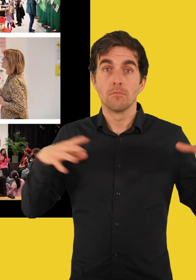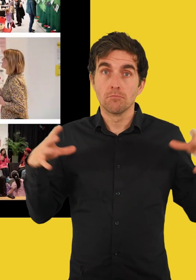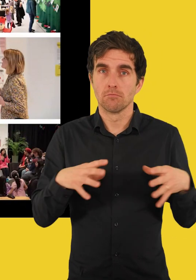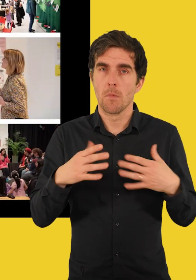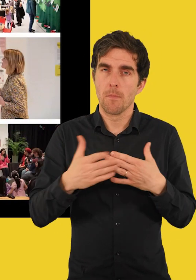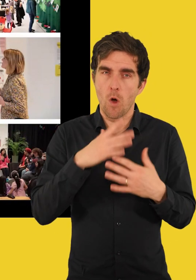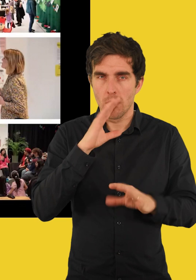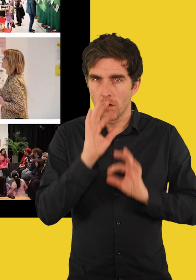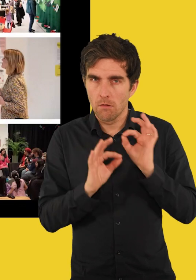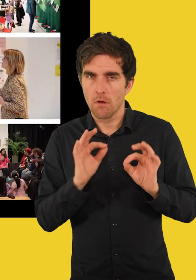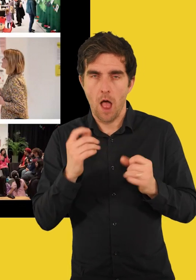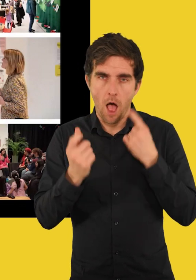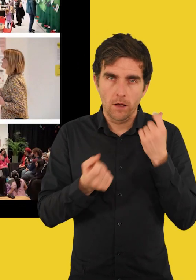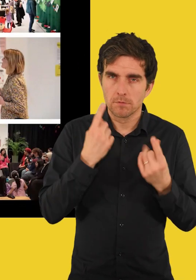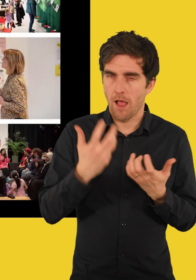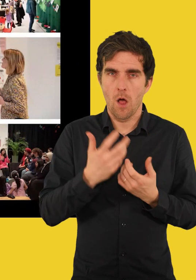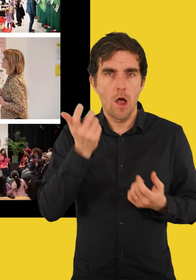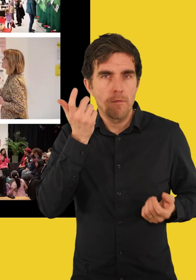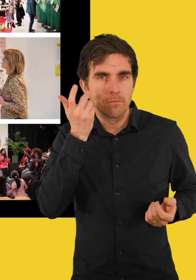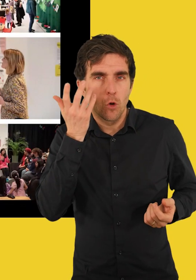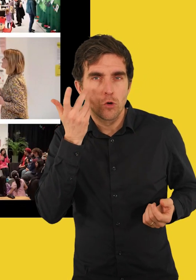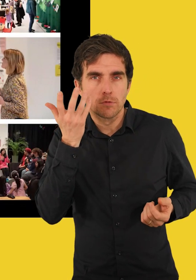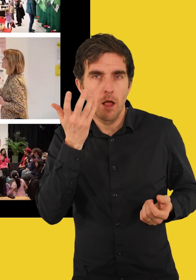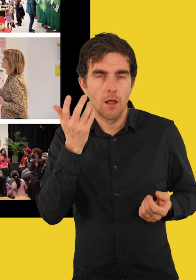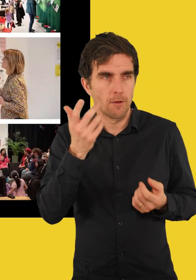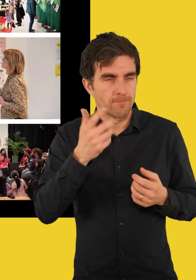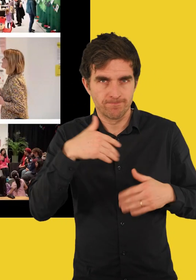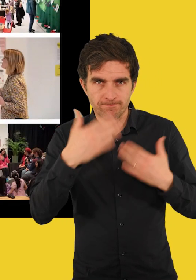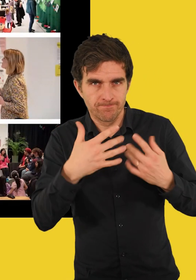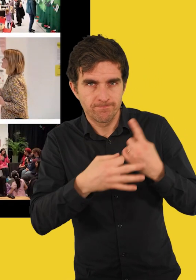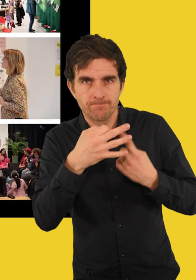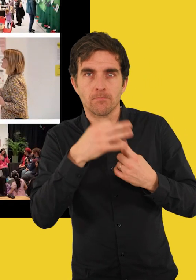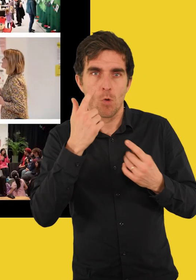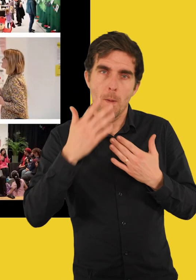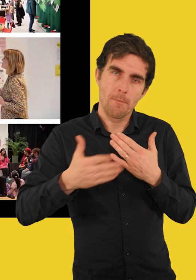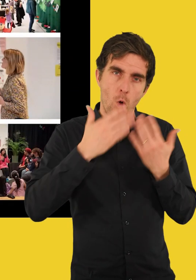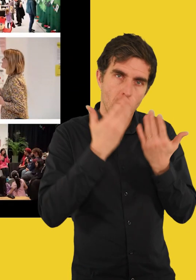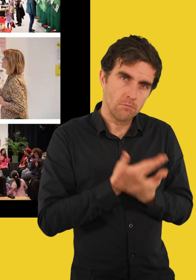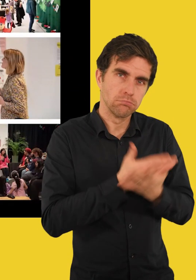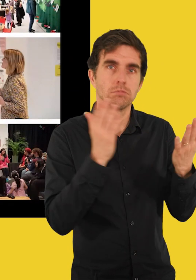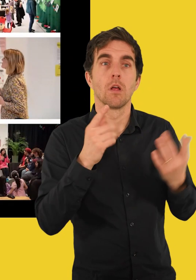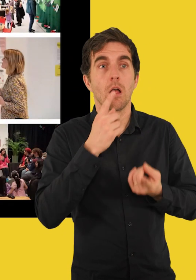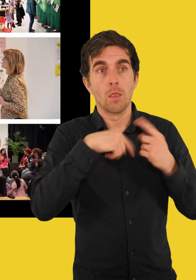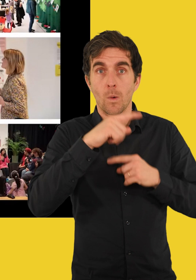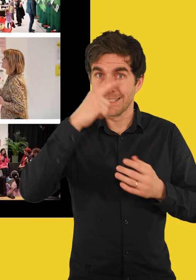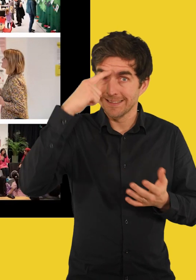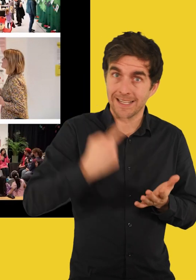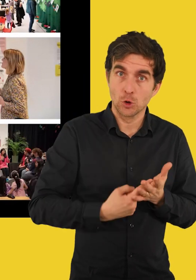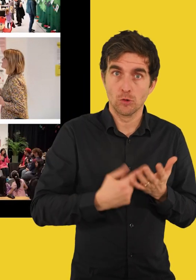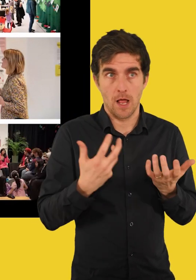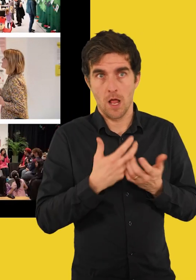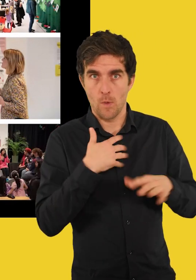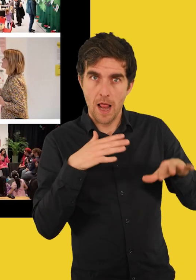even raised questions and gave ideas for future making to the wider audience, especially decision